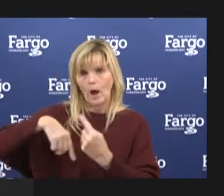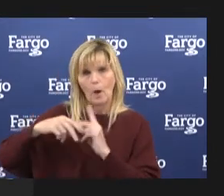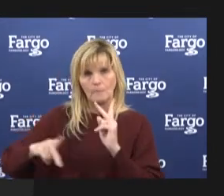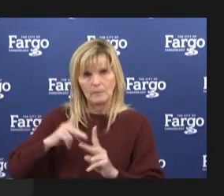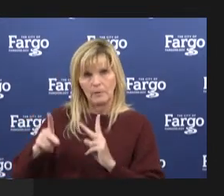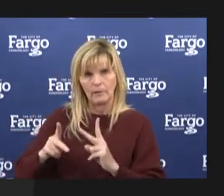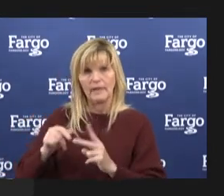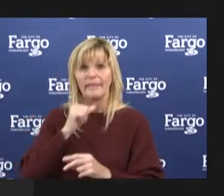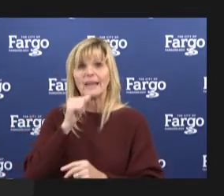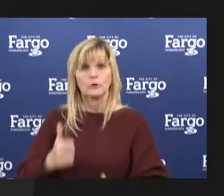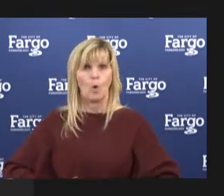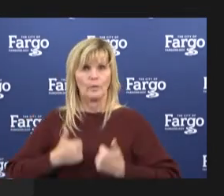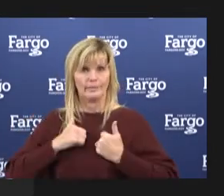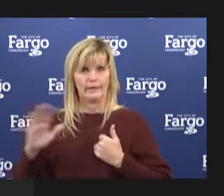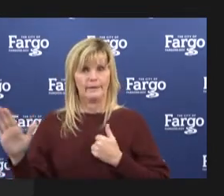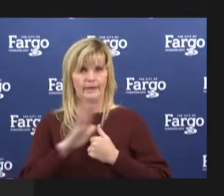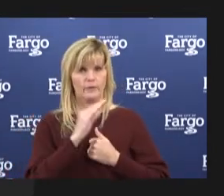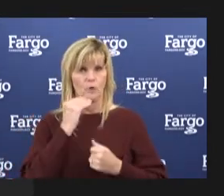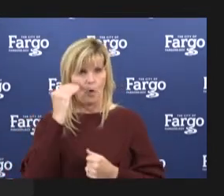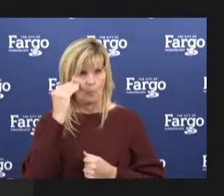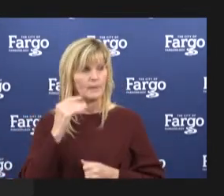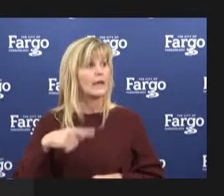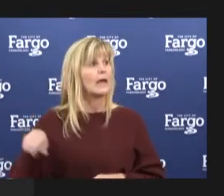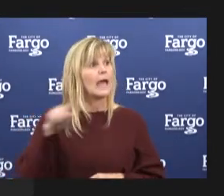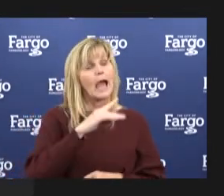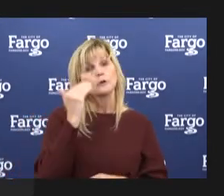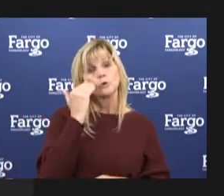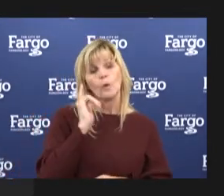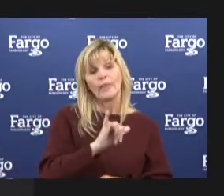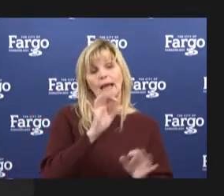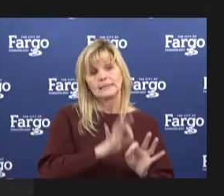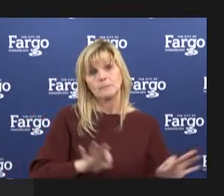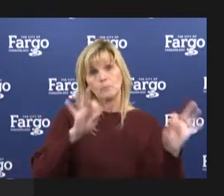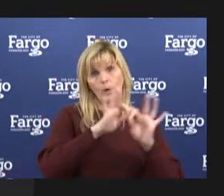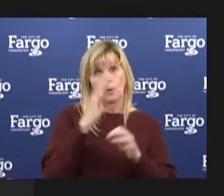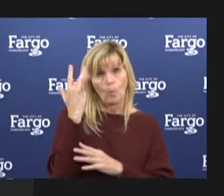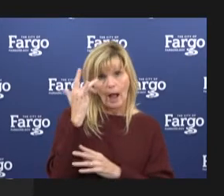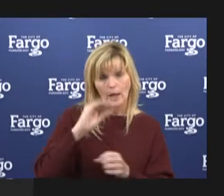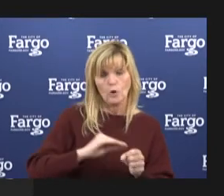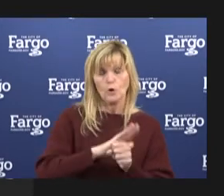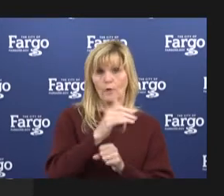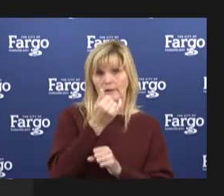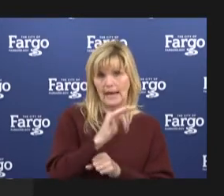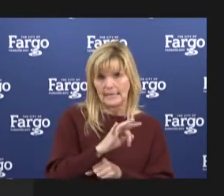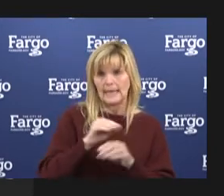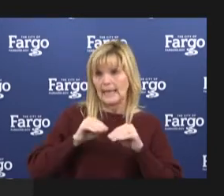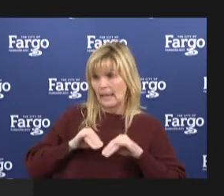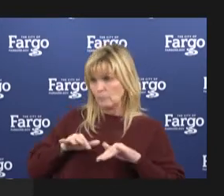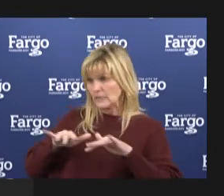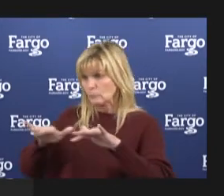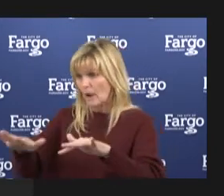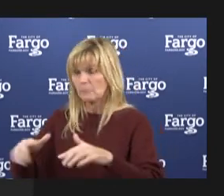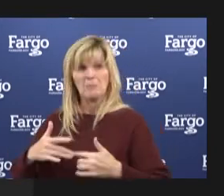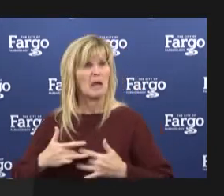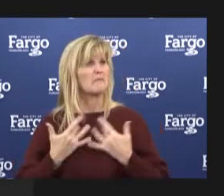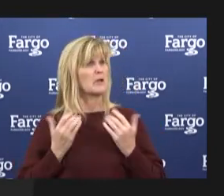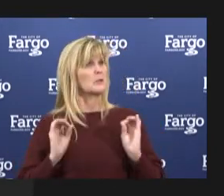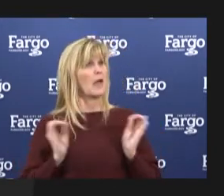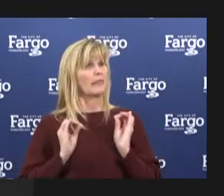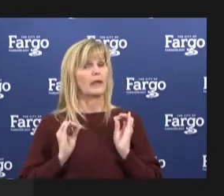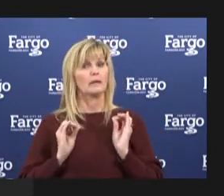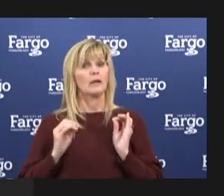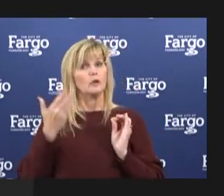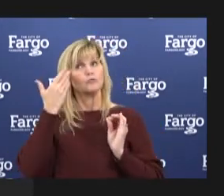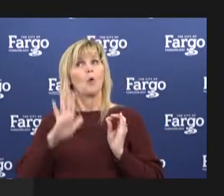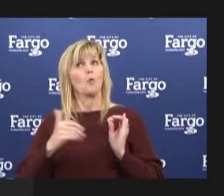live in your household. As we know, this is important because of COVID-19 can be spread by people who don't have symptoms and don't even know that they're